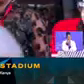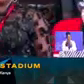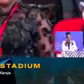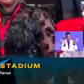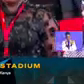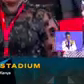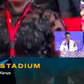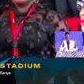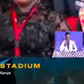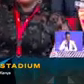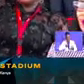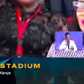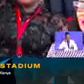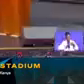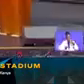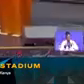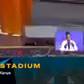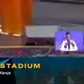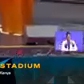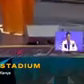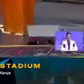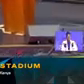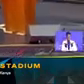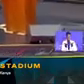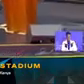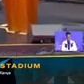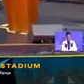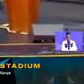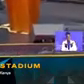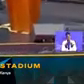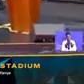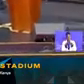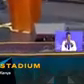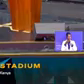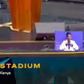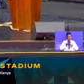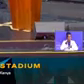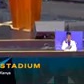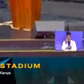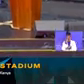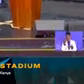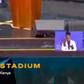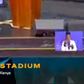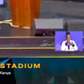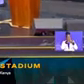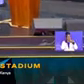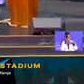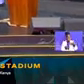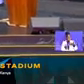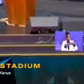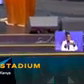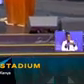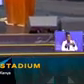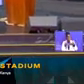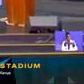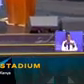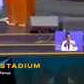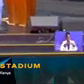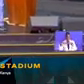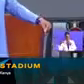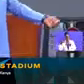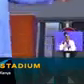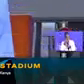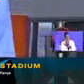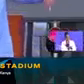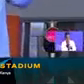can I prophesy to somebody but by Monday before you get to your place of